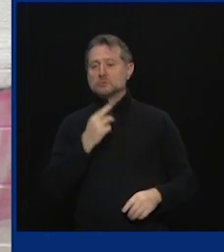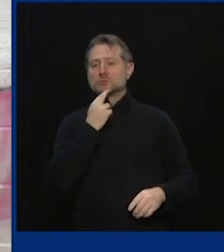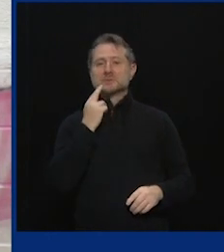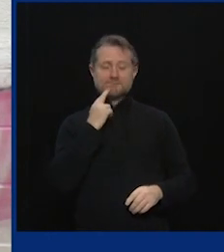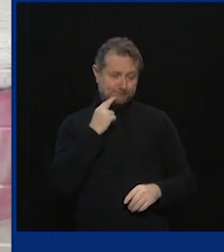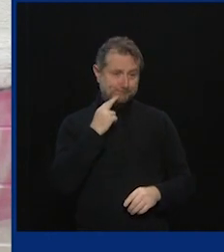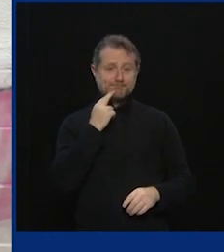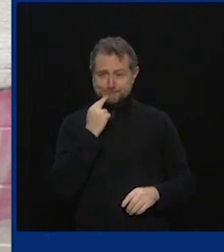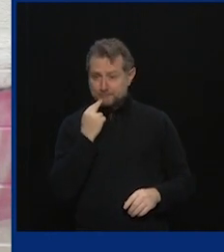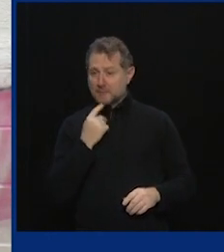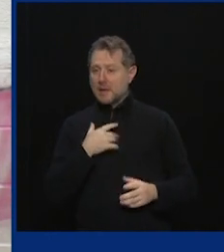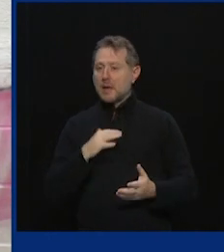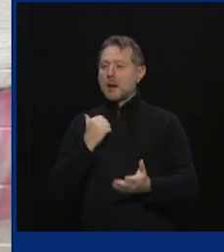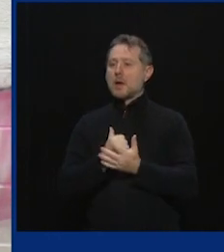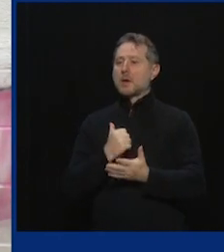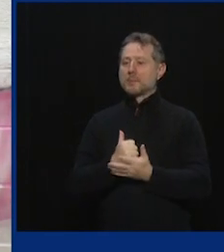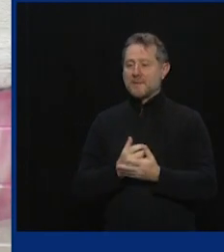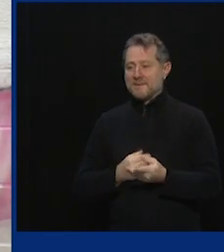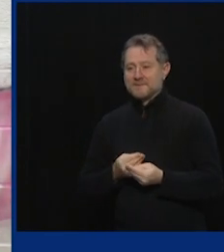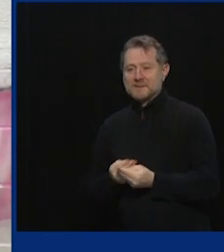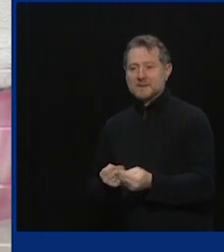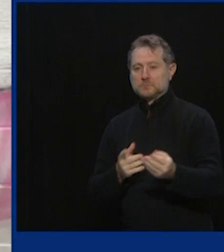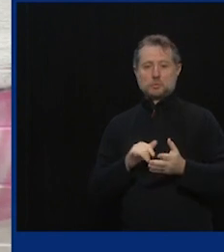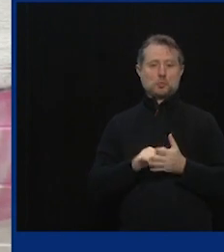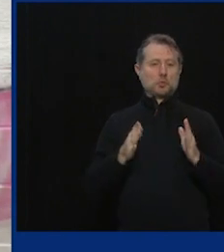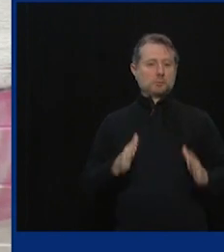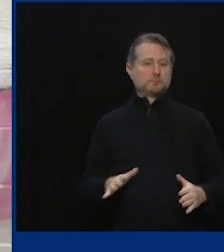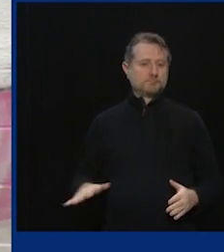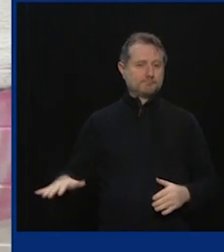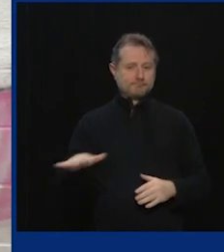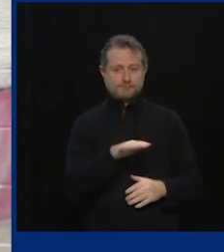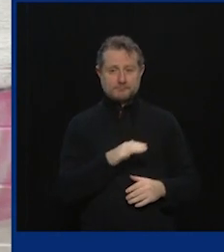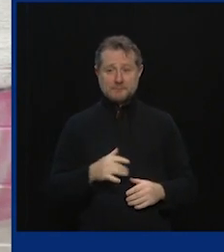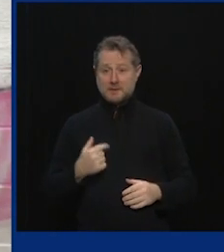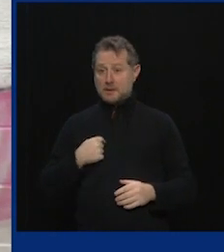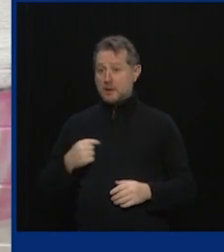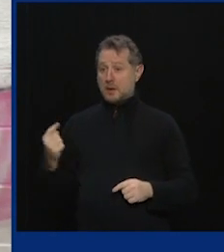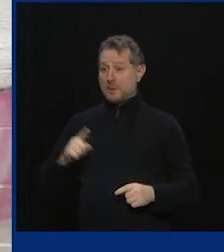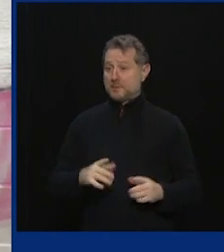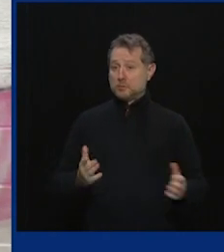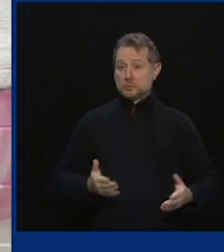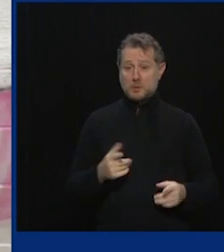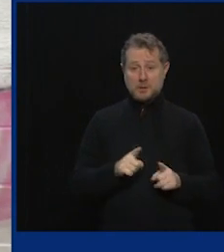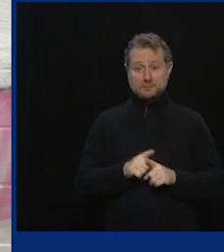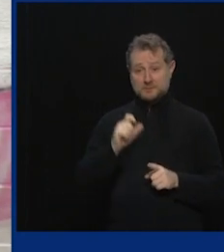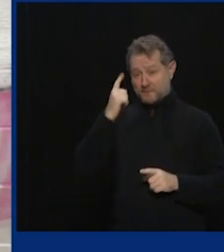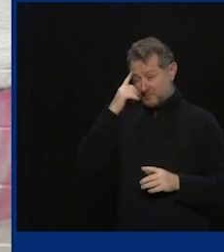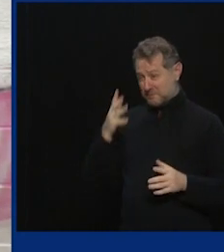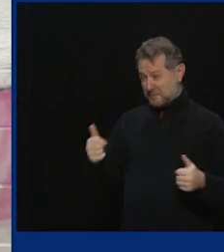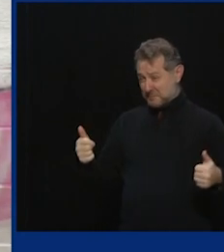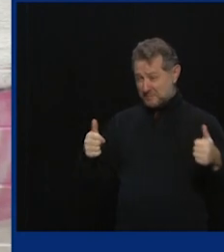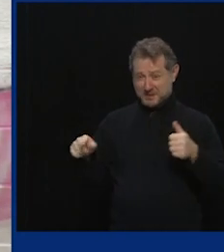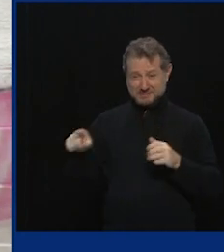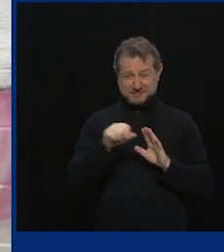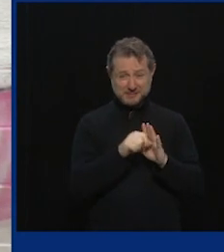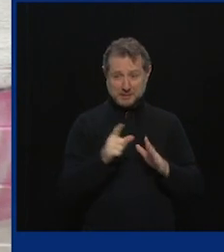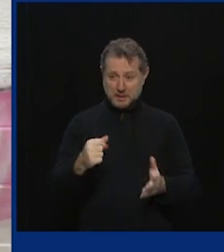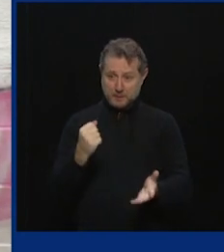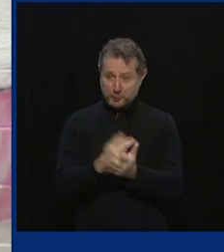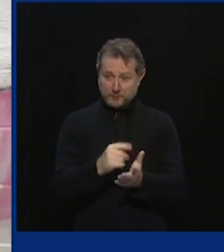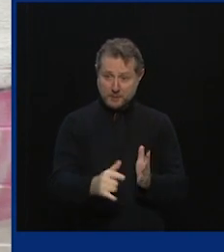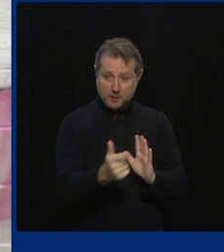that help feed New Yorkers. And being able to be here with our elected leaders to see them pass legislation that is going to